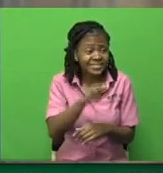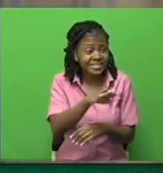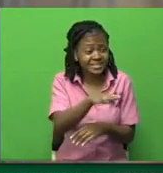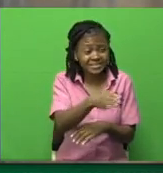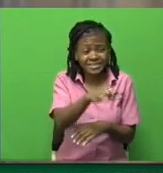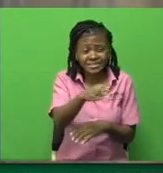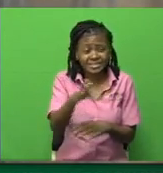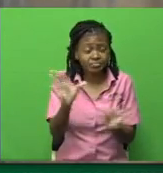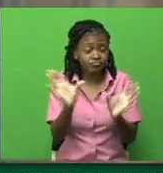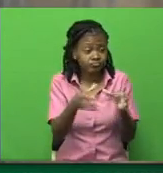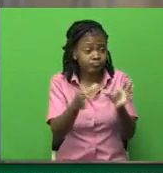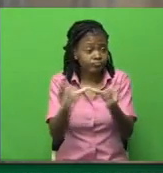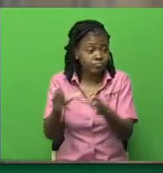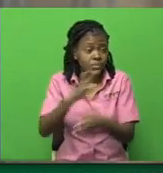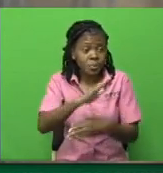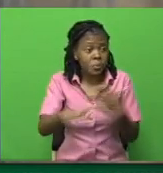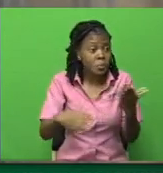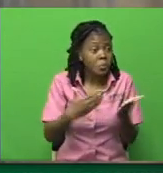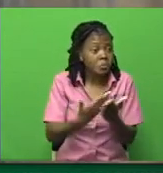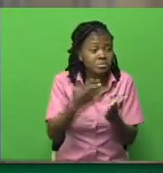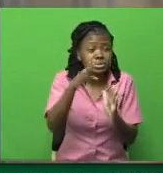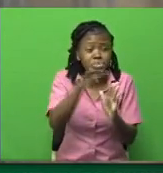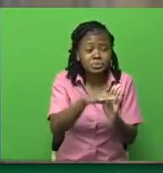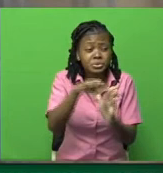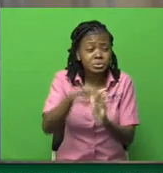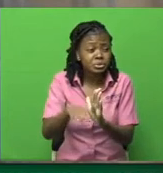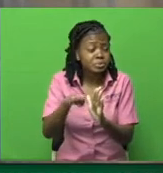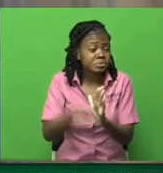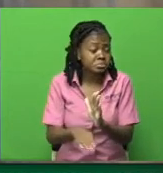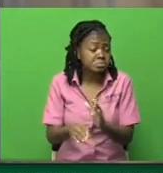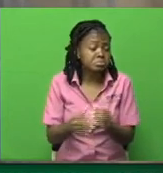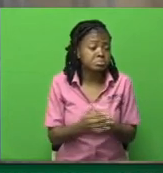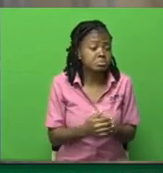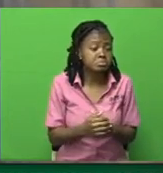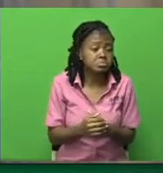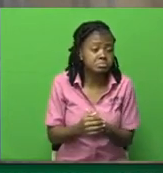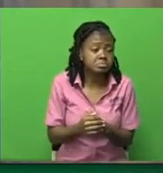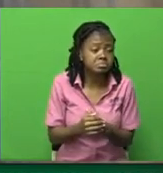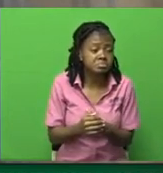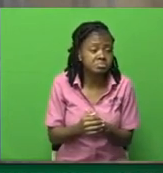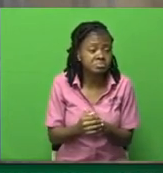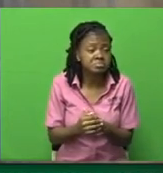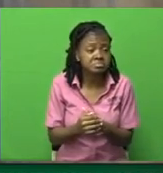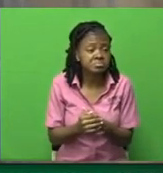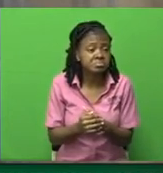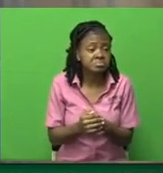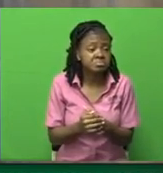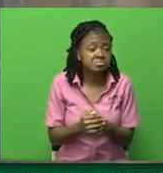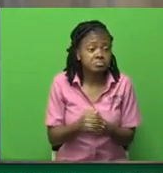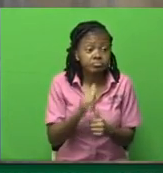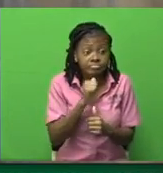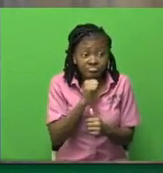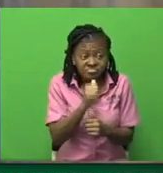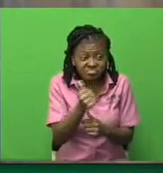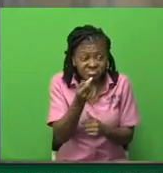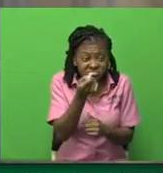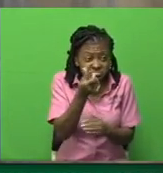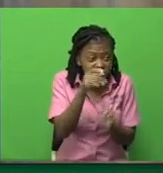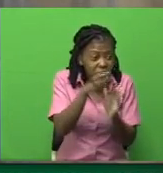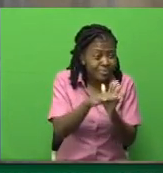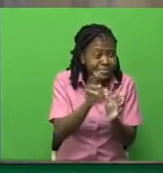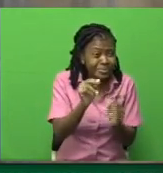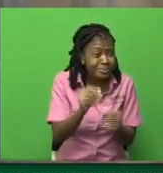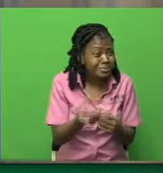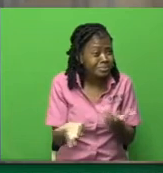refutable that the energy sectors Decline and decline has not been marginal it has been substantial decline